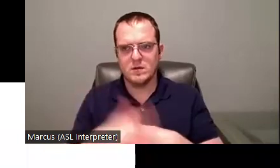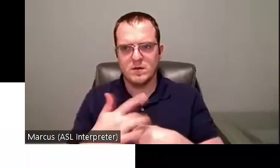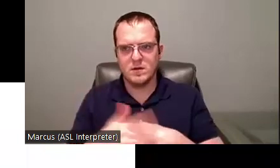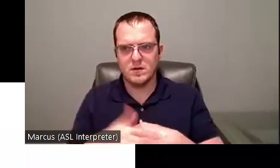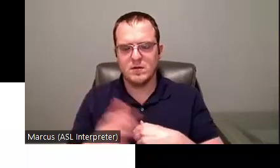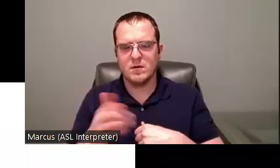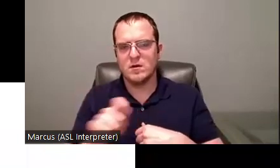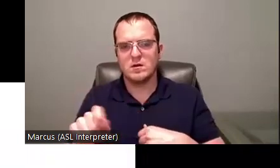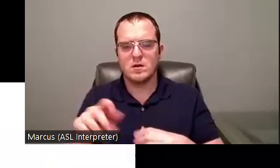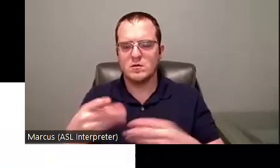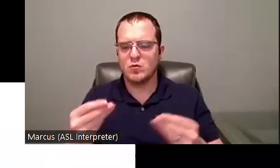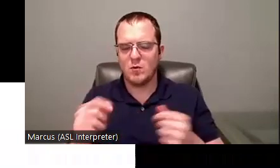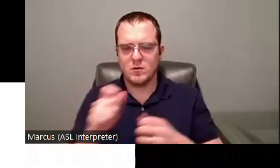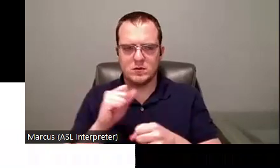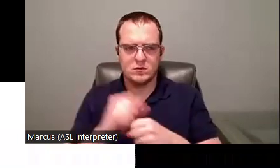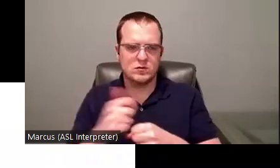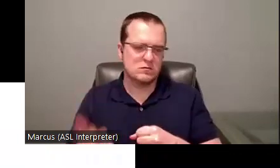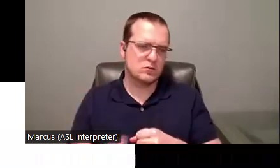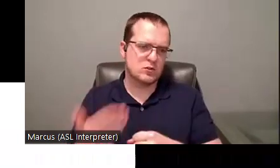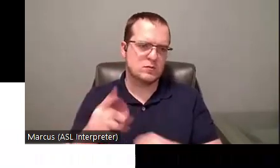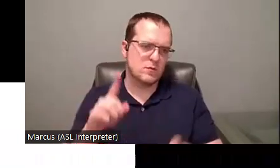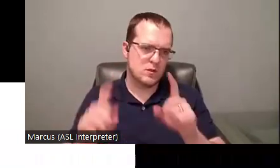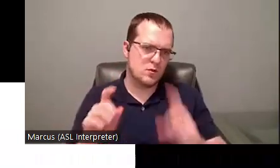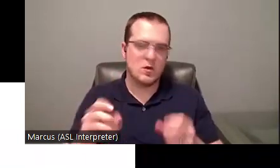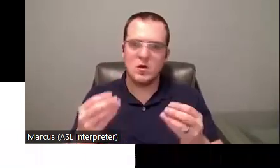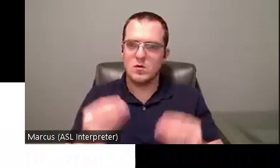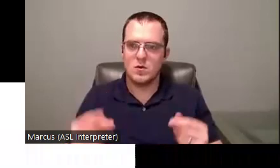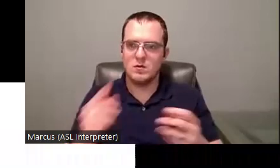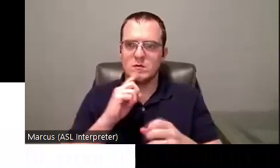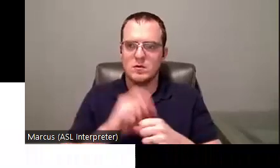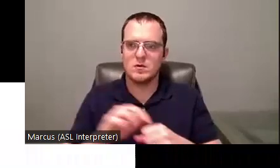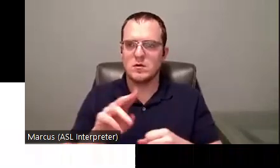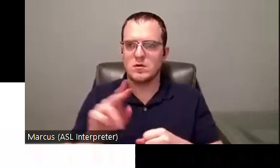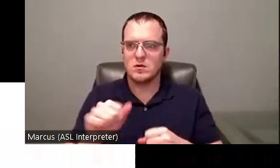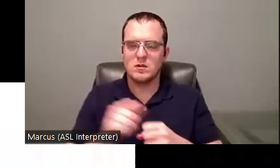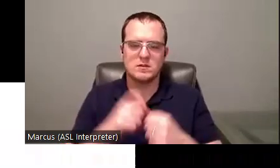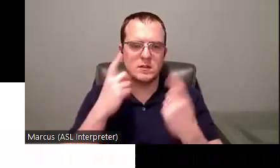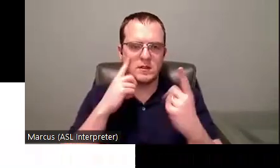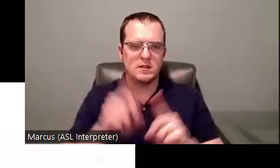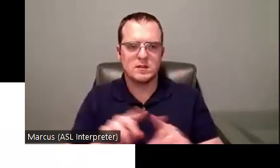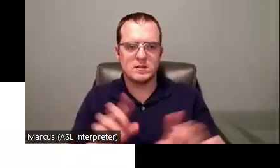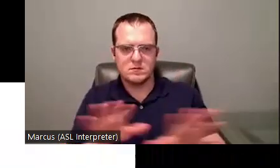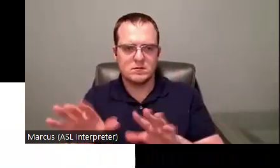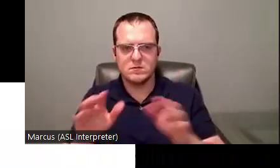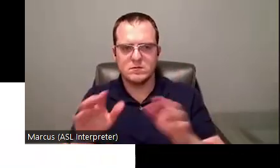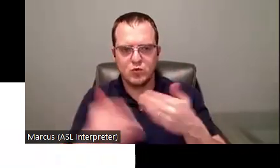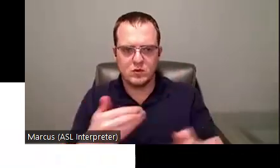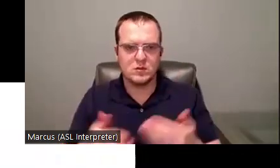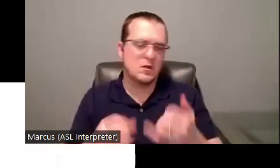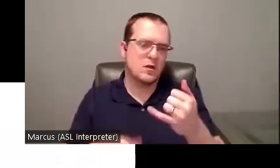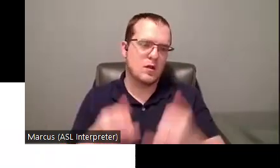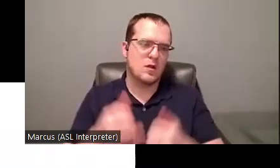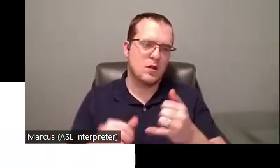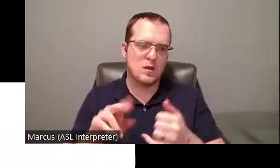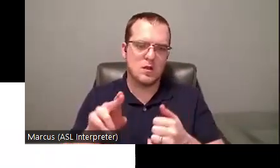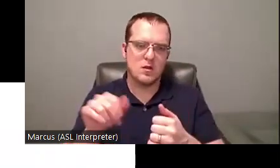ura.org/pages/available-properties, where they can submit their inquiry. Properties are subject to the URA disposition process. Lastly, URA